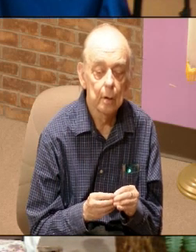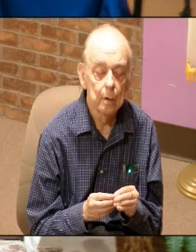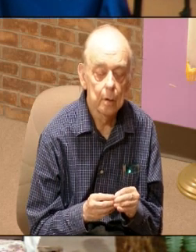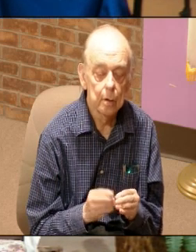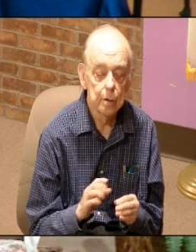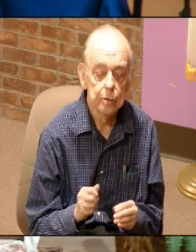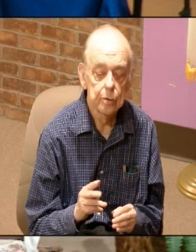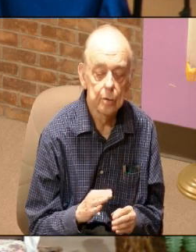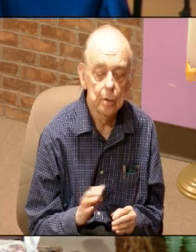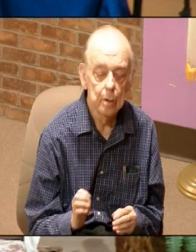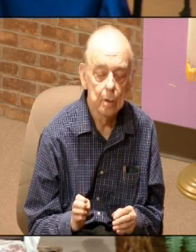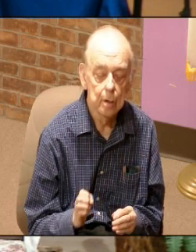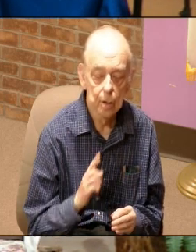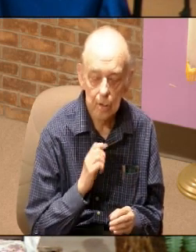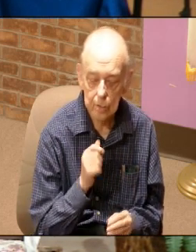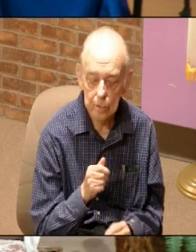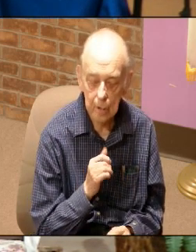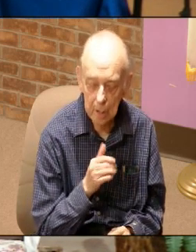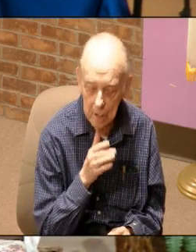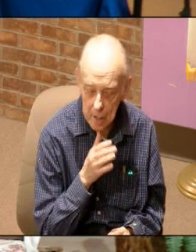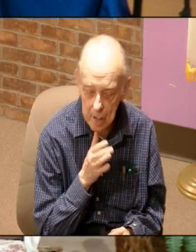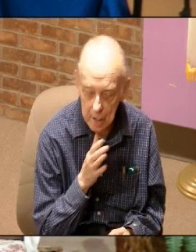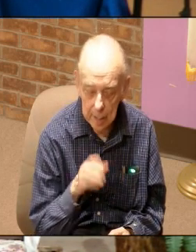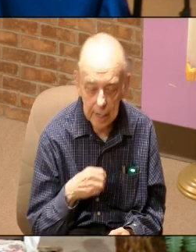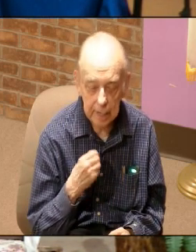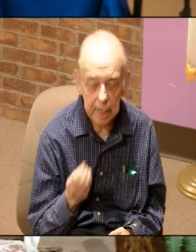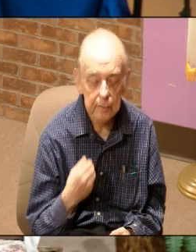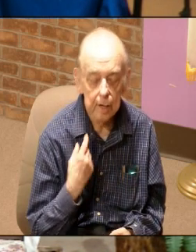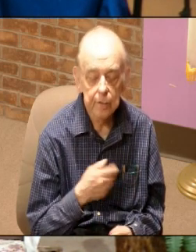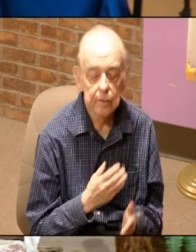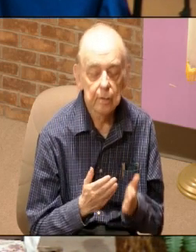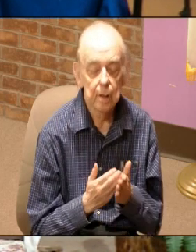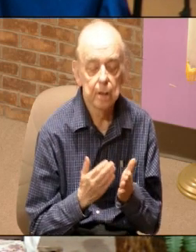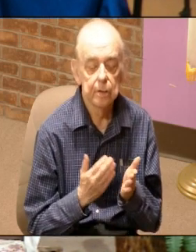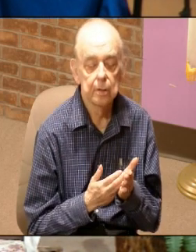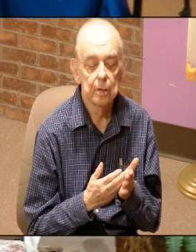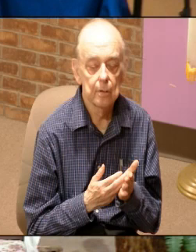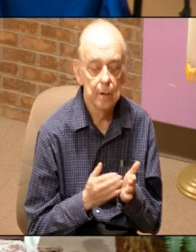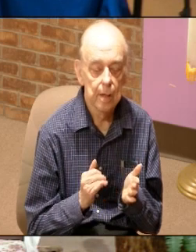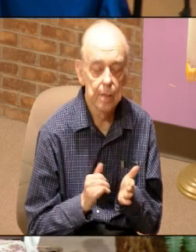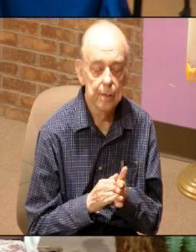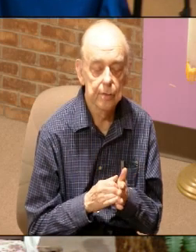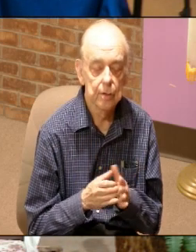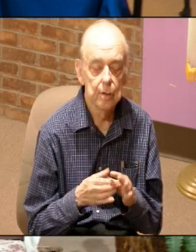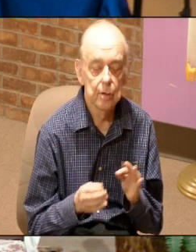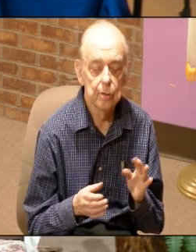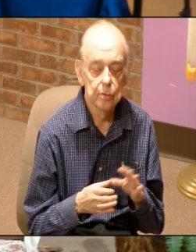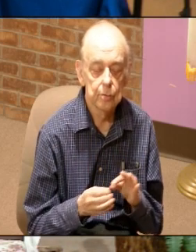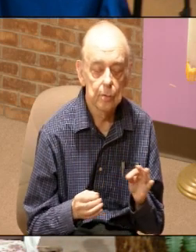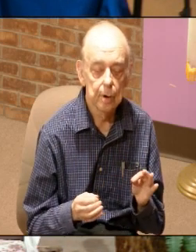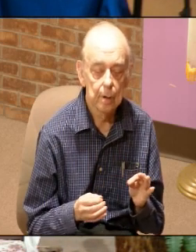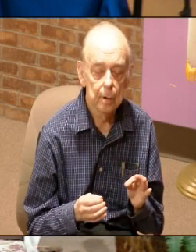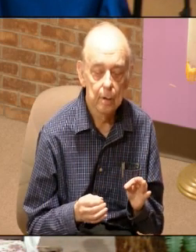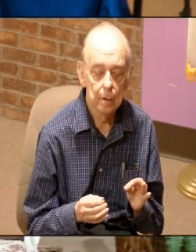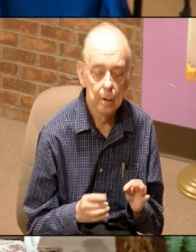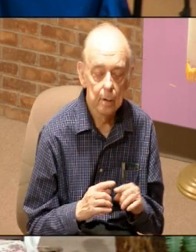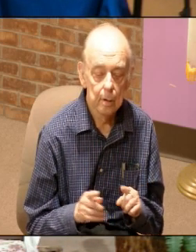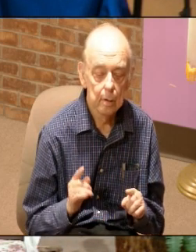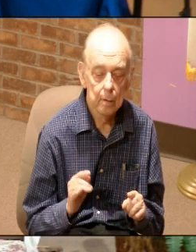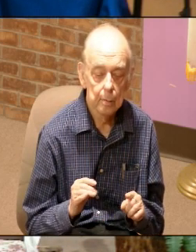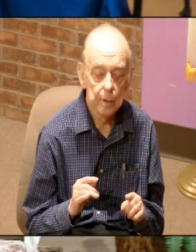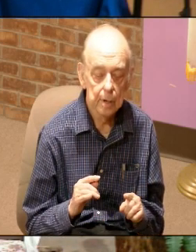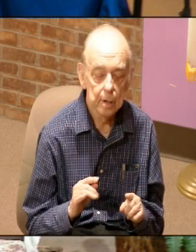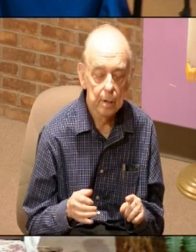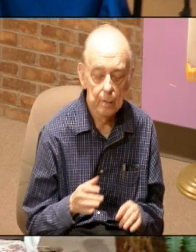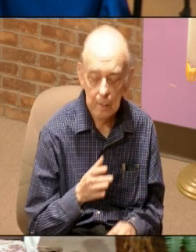Jacobed is a mother that gave us this lesson in this story that yes a mother